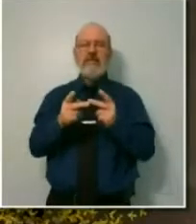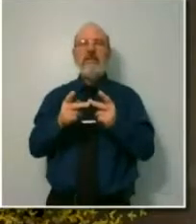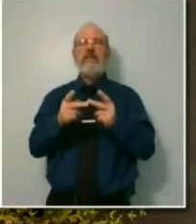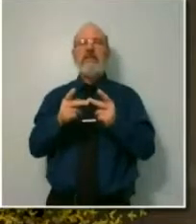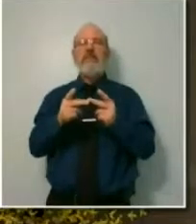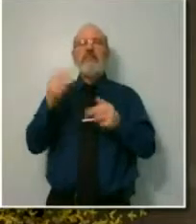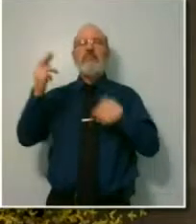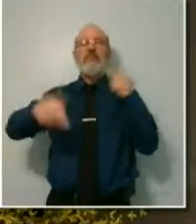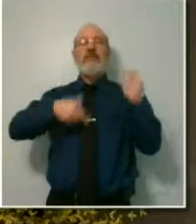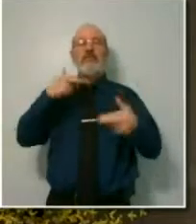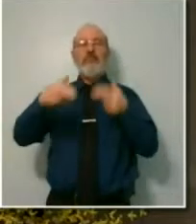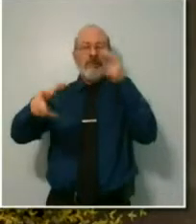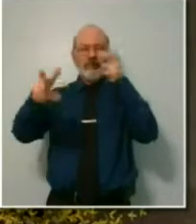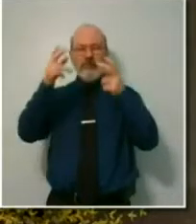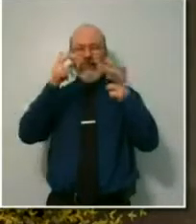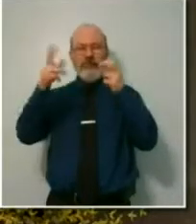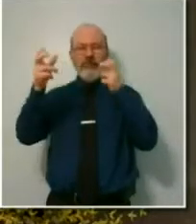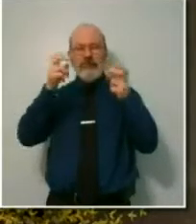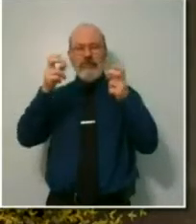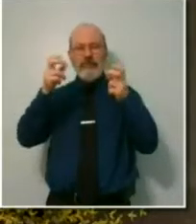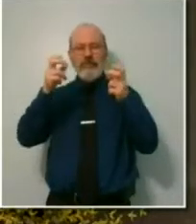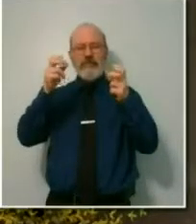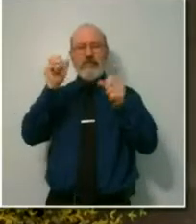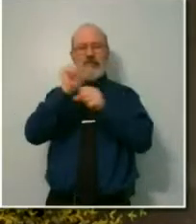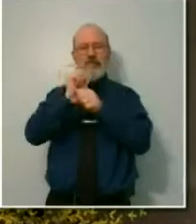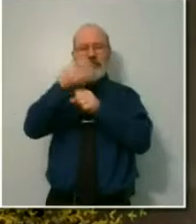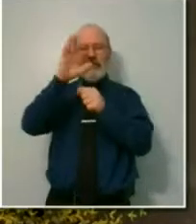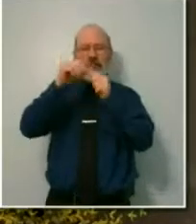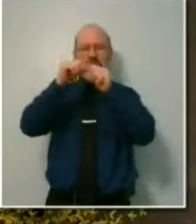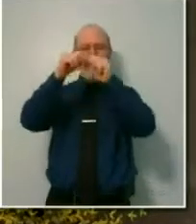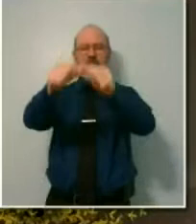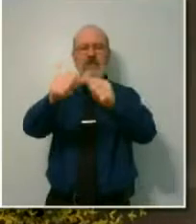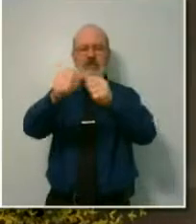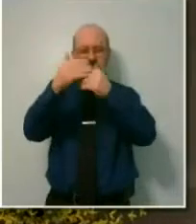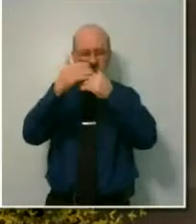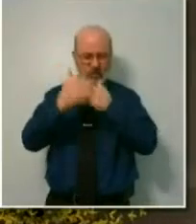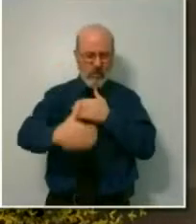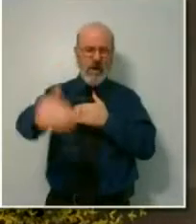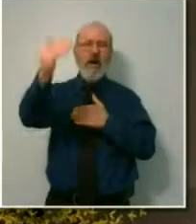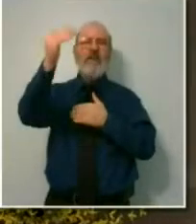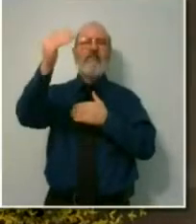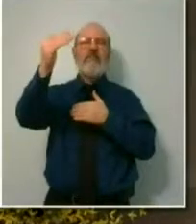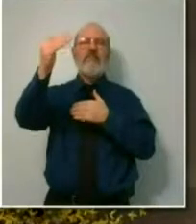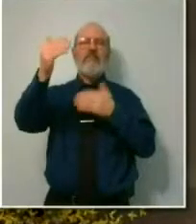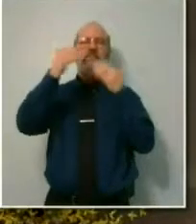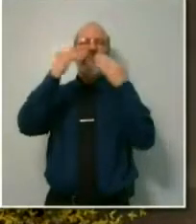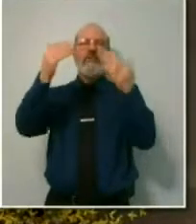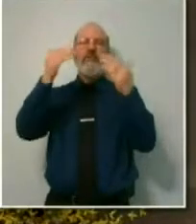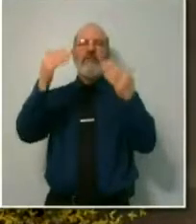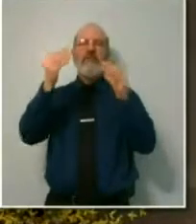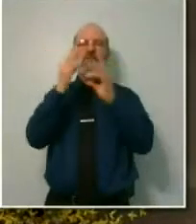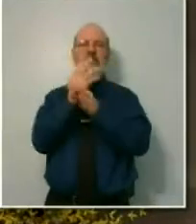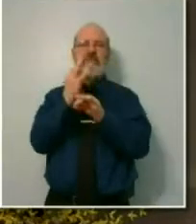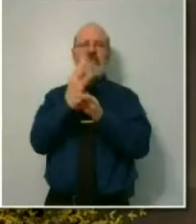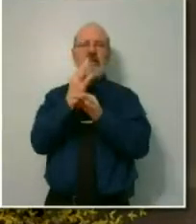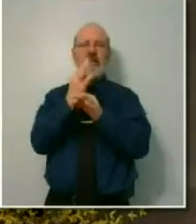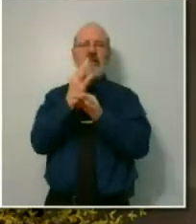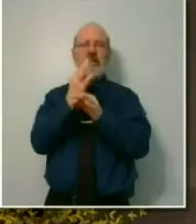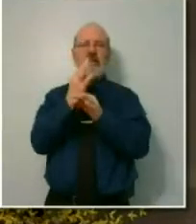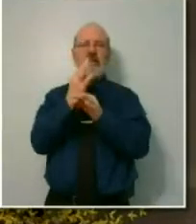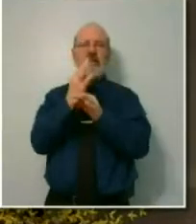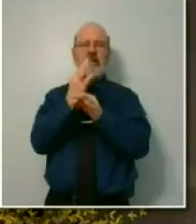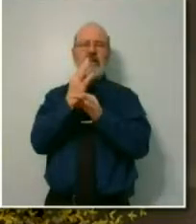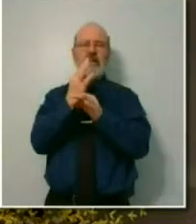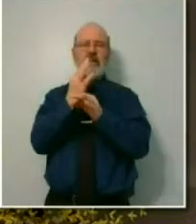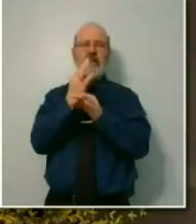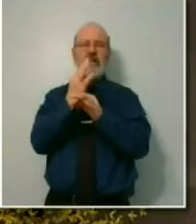to hear that the work of God continues to go on. We're so thankful for these faithful servants that are